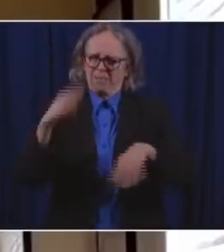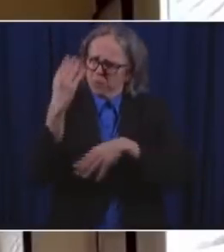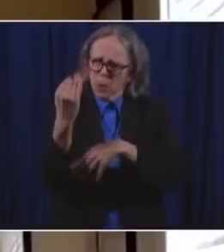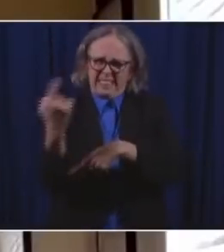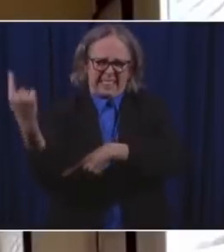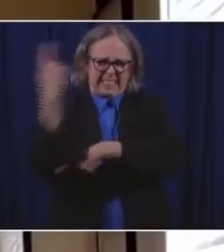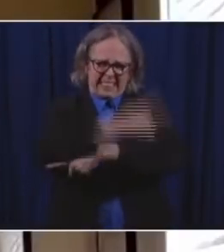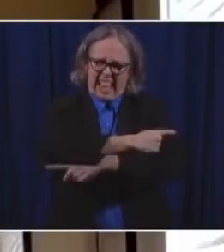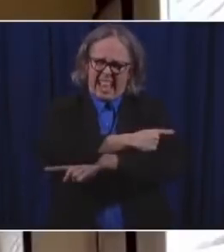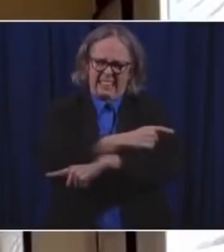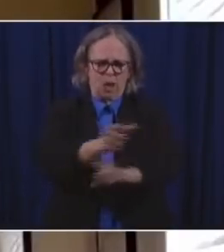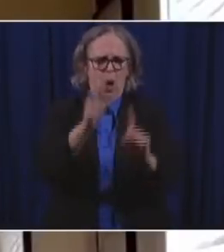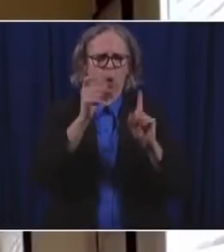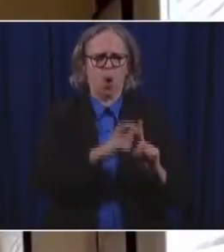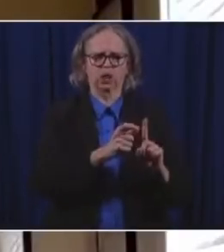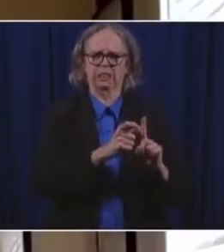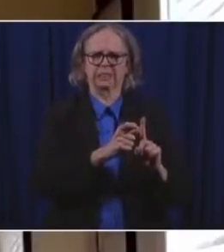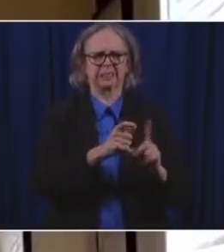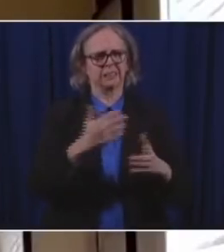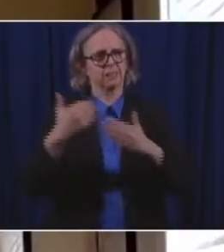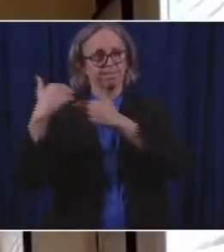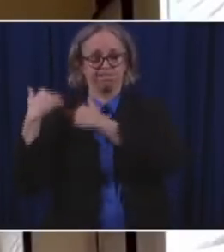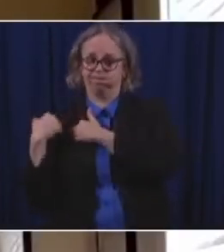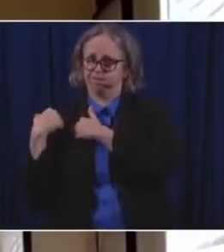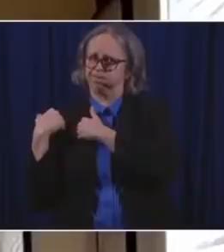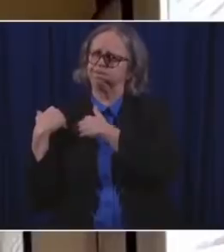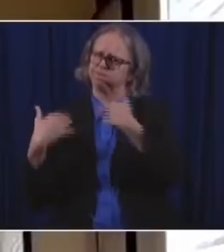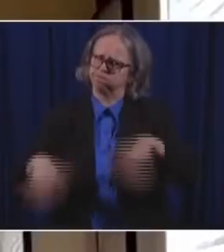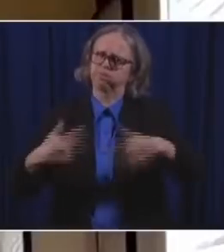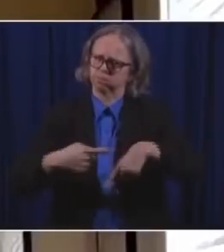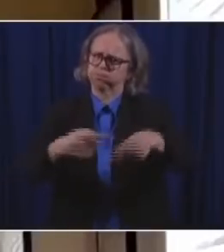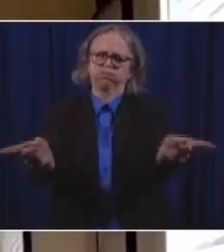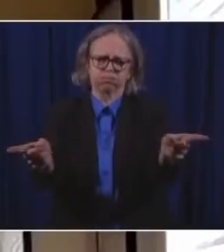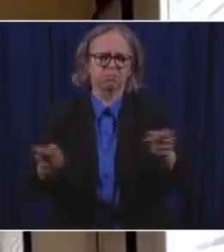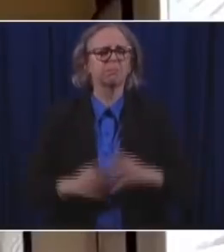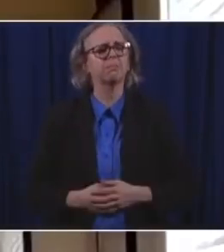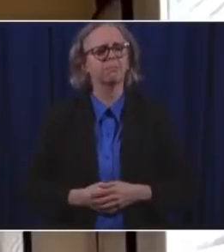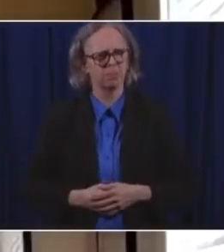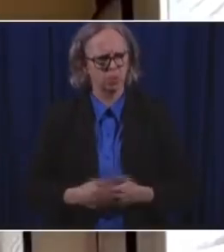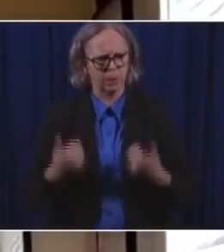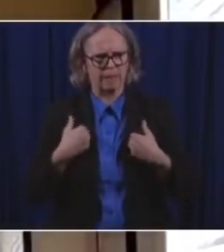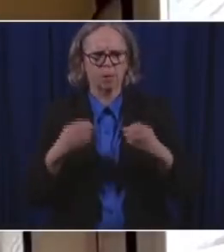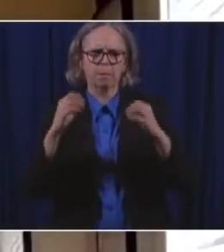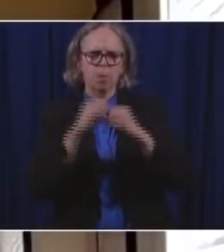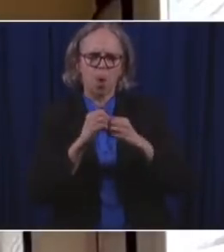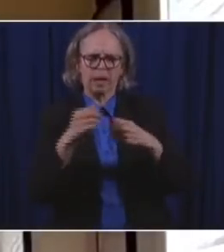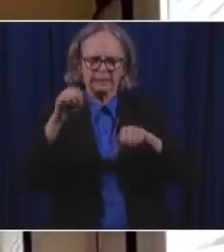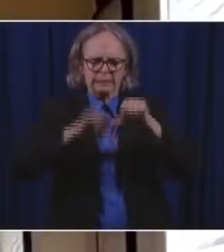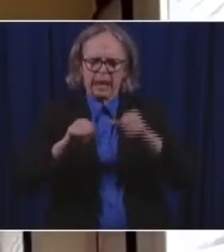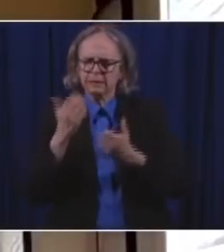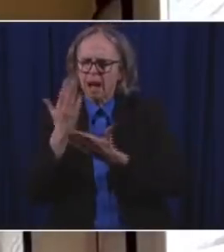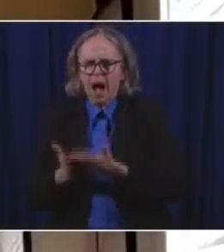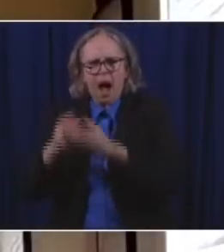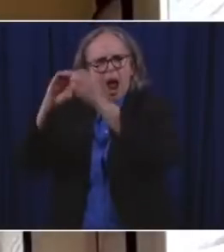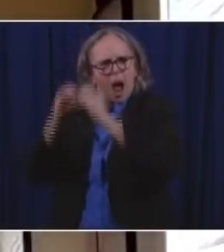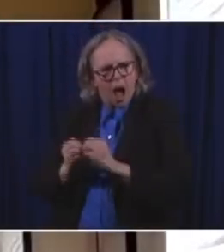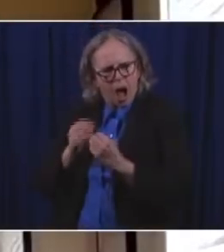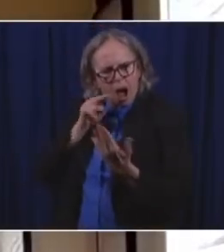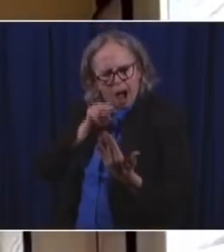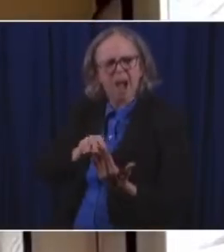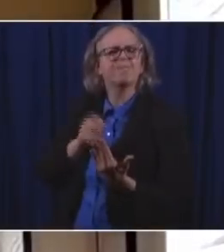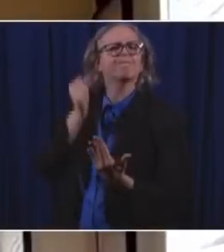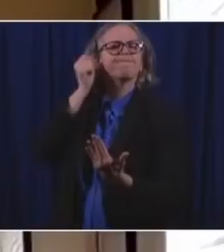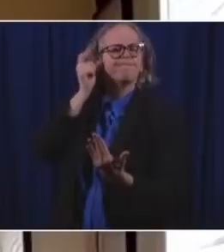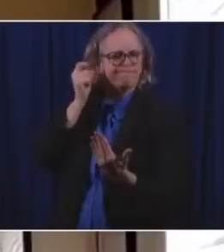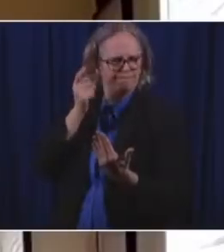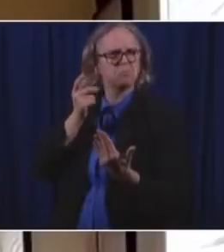quarantine period is for so many. And now we have much more scientific evidence that we can rely upon that says,